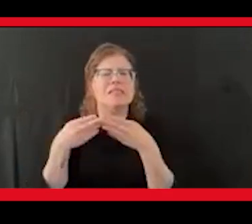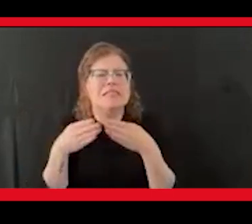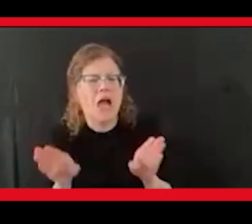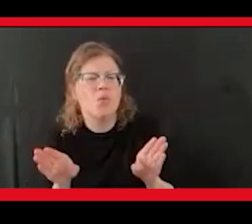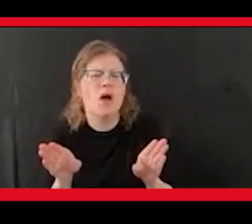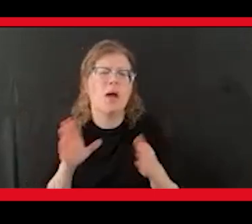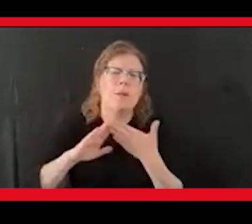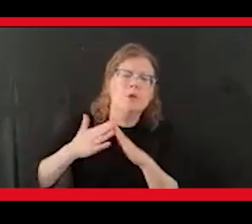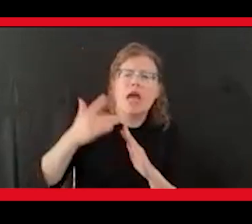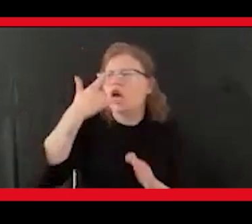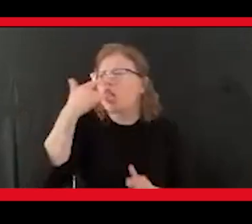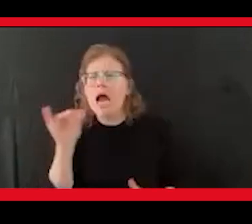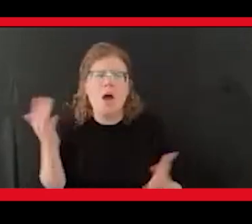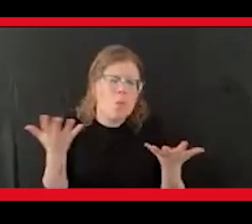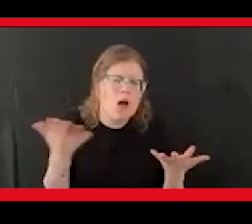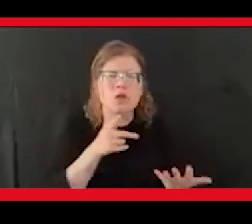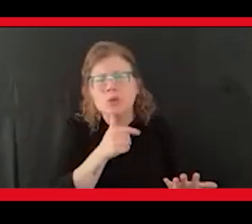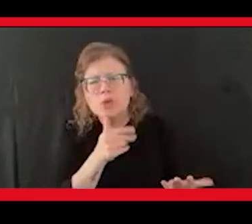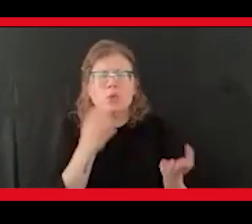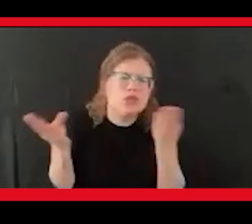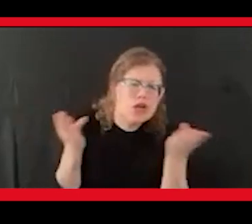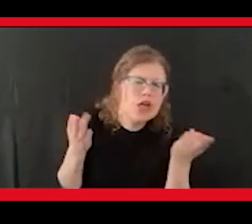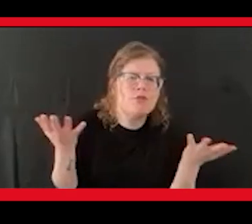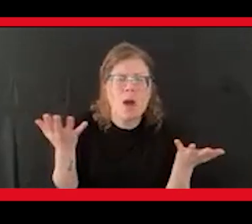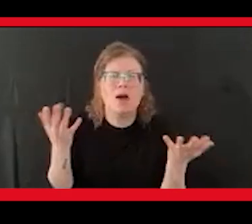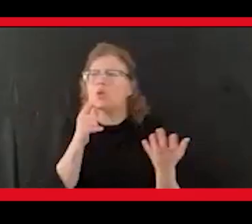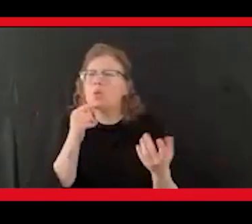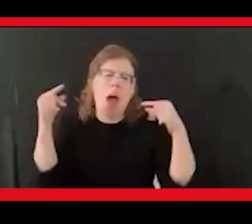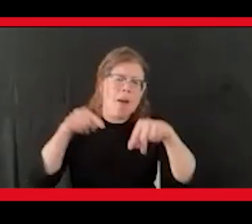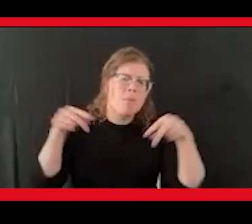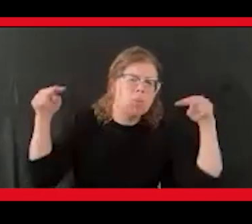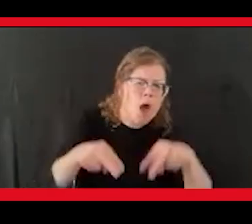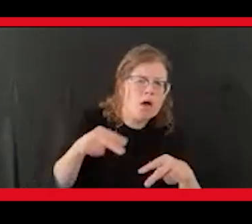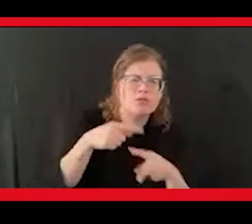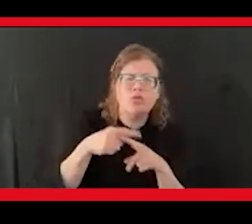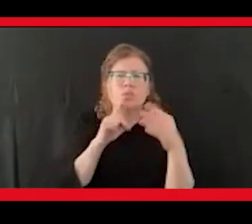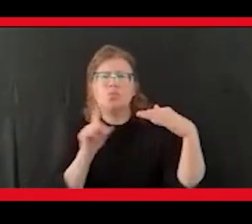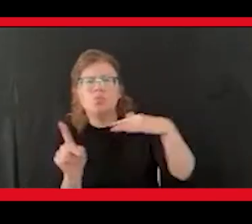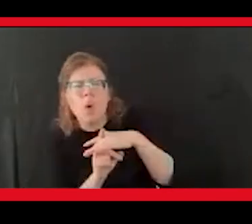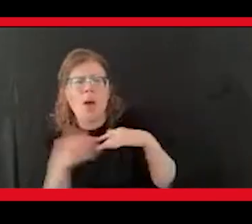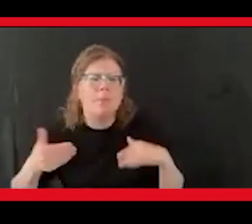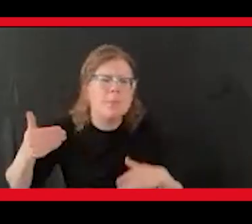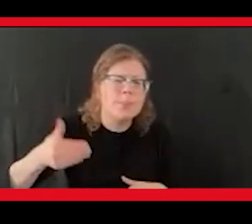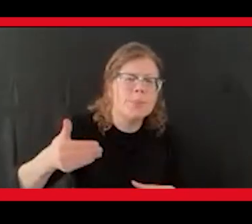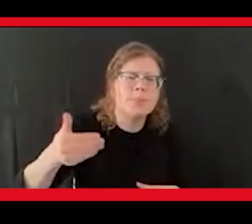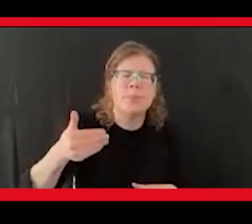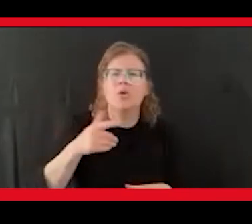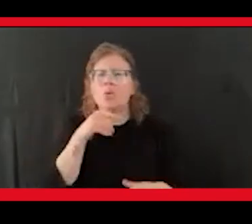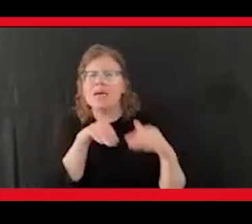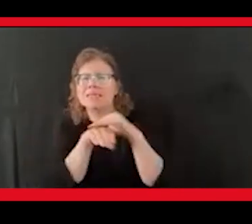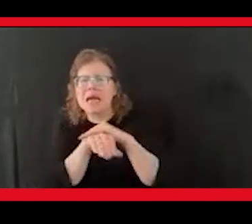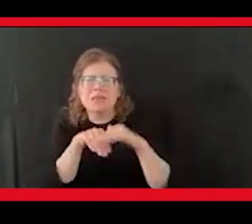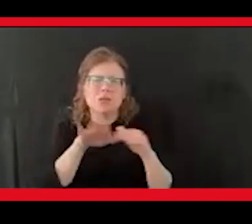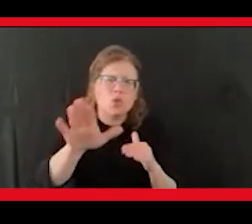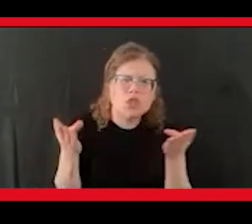to? Who accesses your programming or services? Why is this internal work